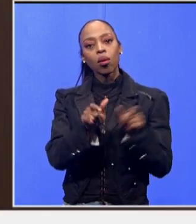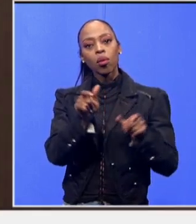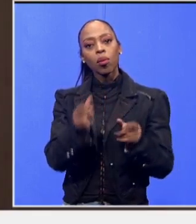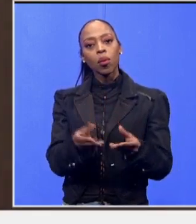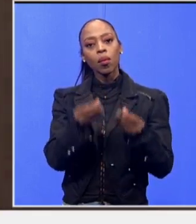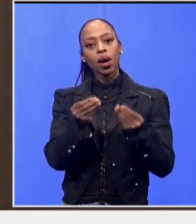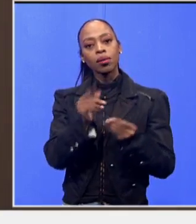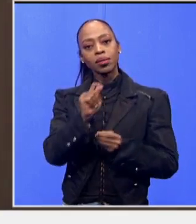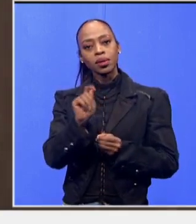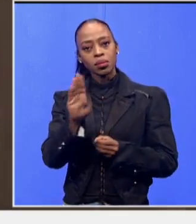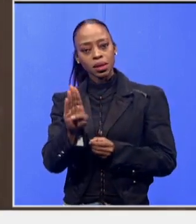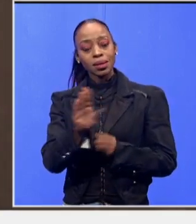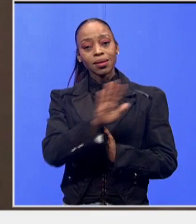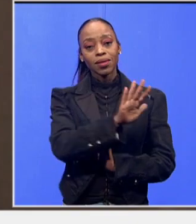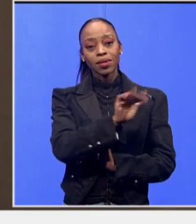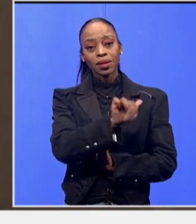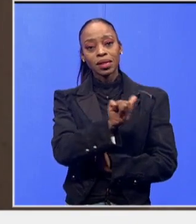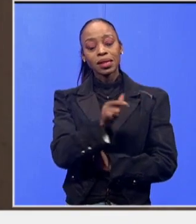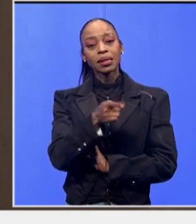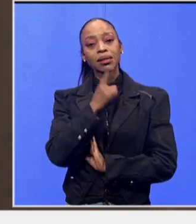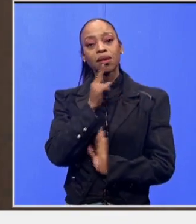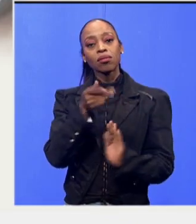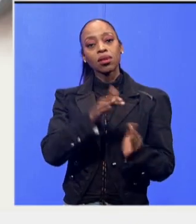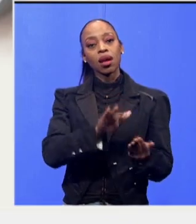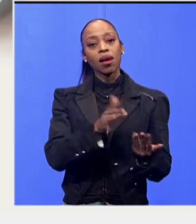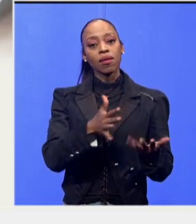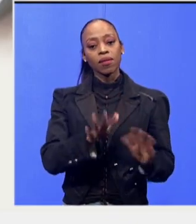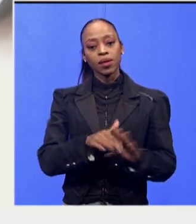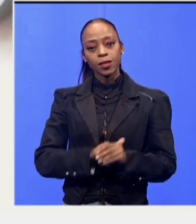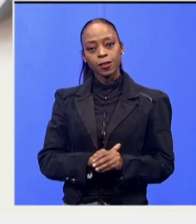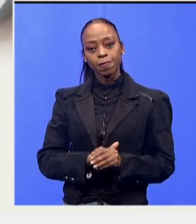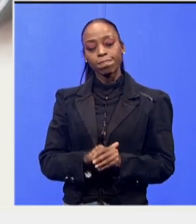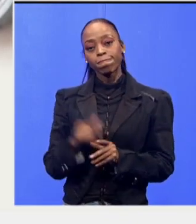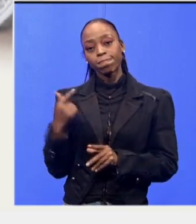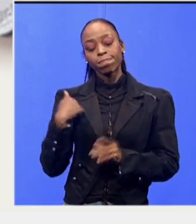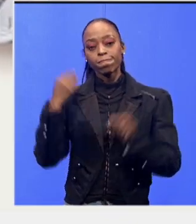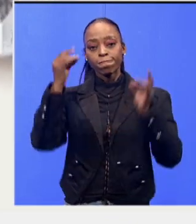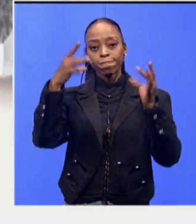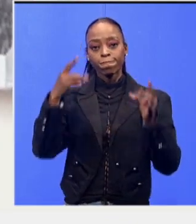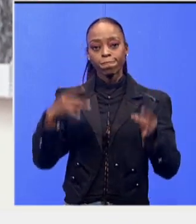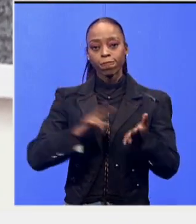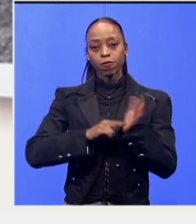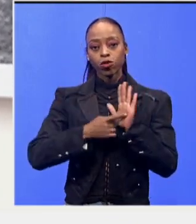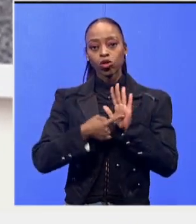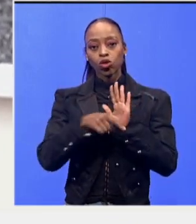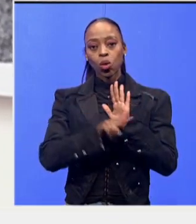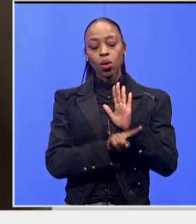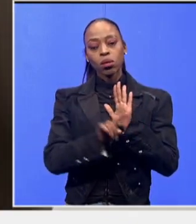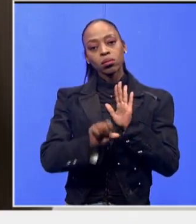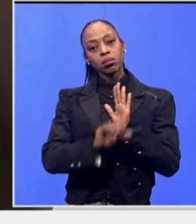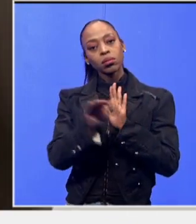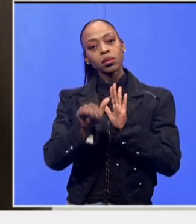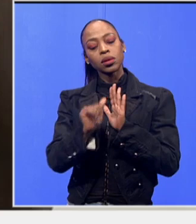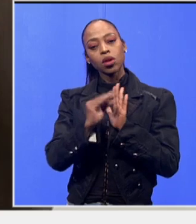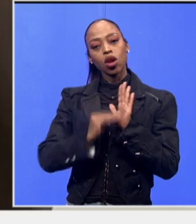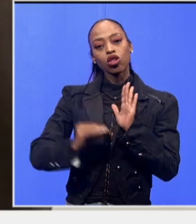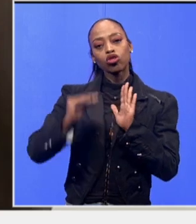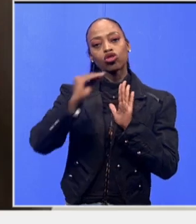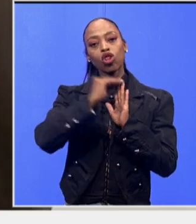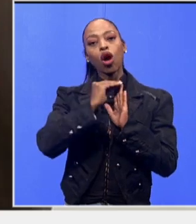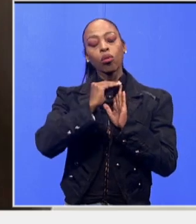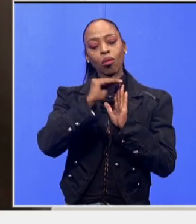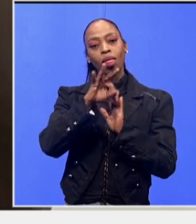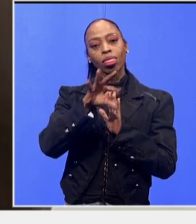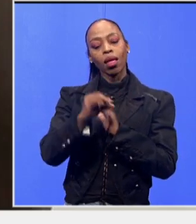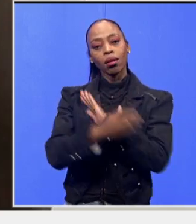TB, while 56,000 died from the disease. The latest statistics show that South Africa remains among the top 30 countries in the